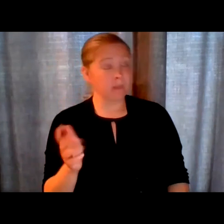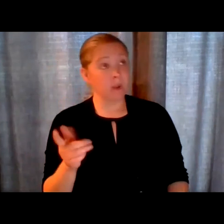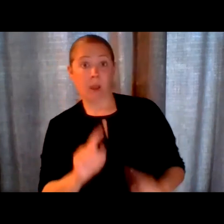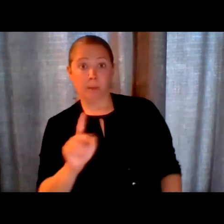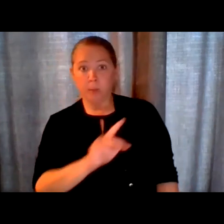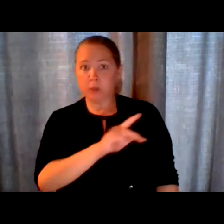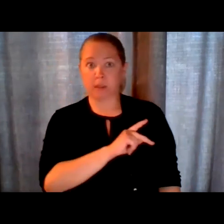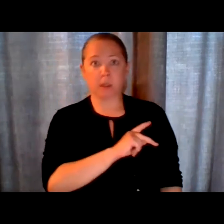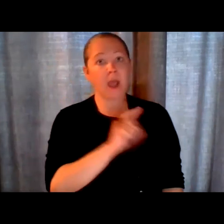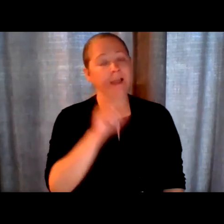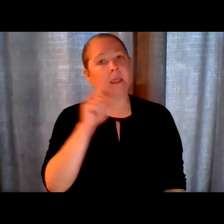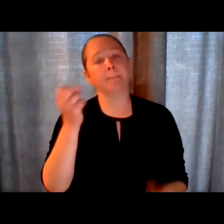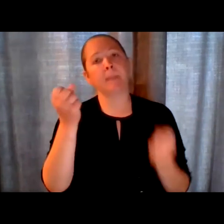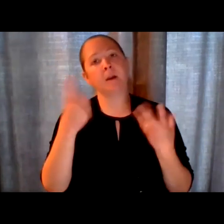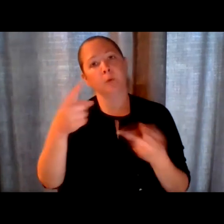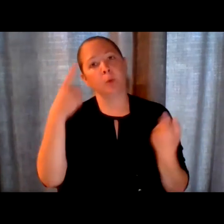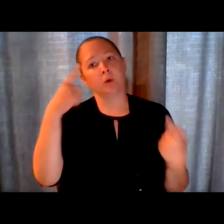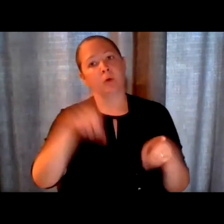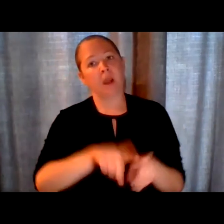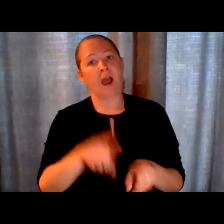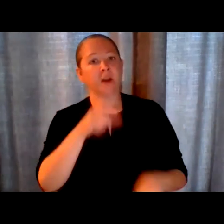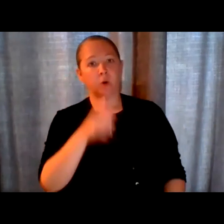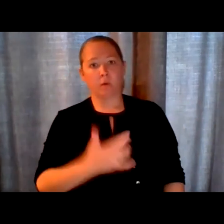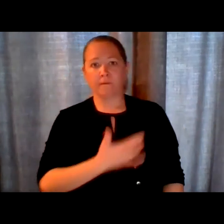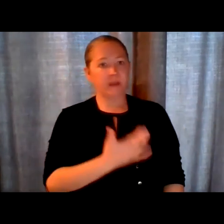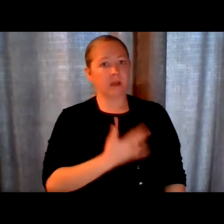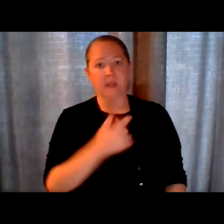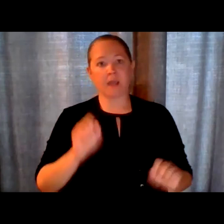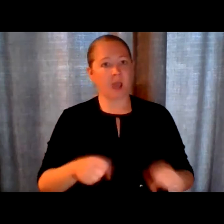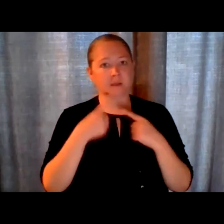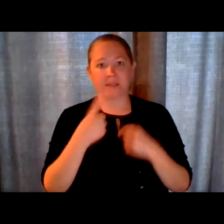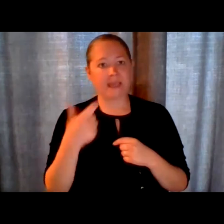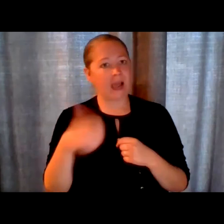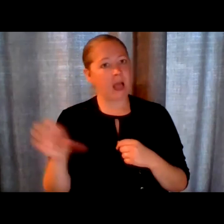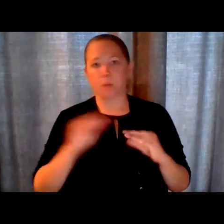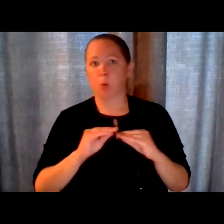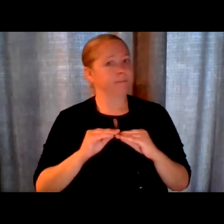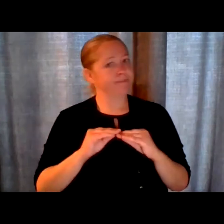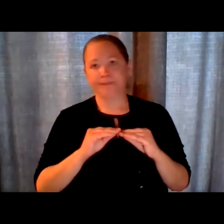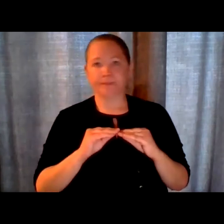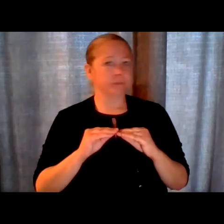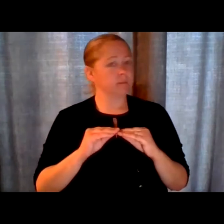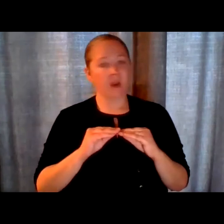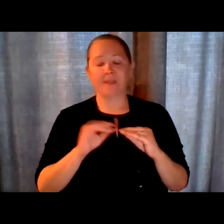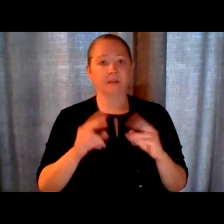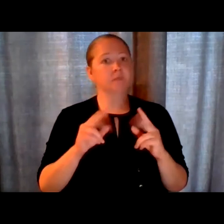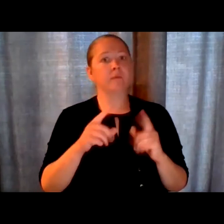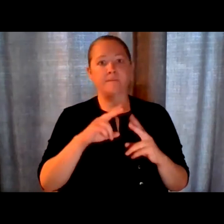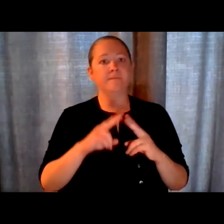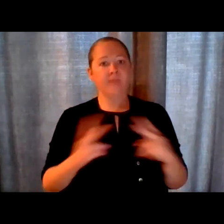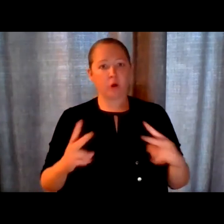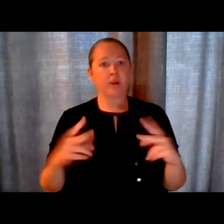personally, and I think probably many of you would agree, I just don't feel like I can say that anymore, which is truly frightening. I